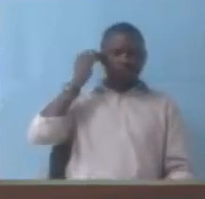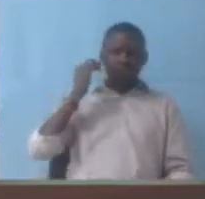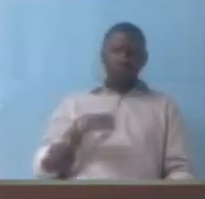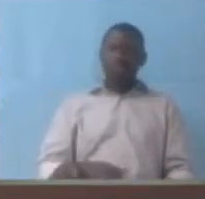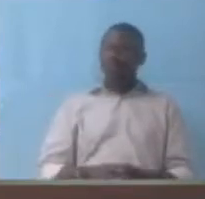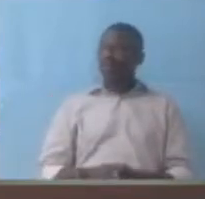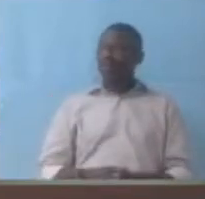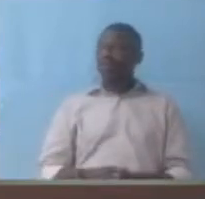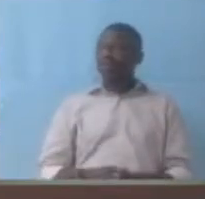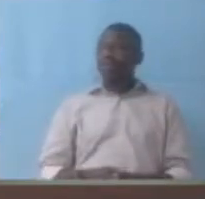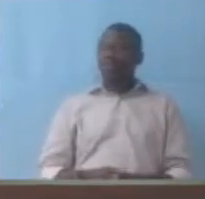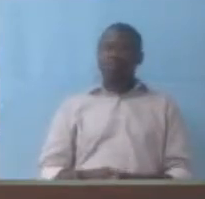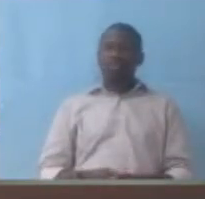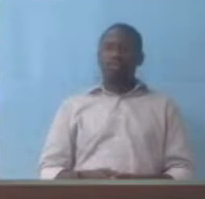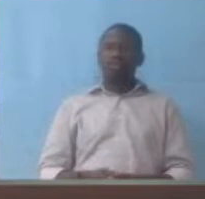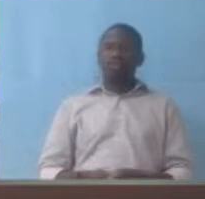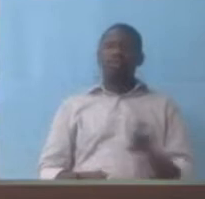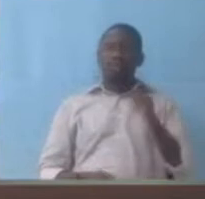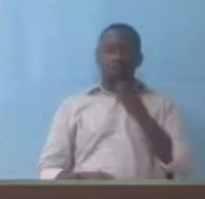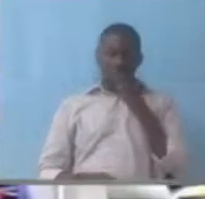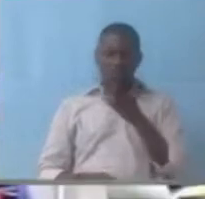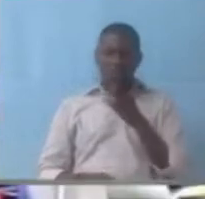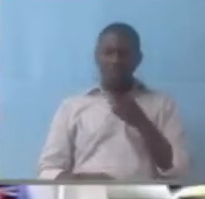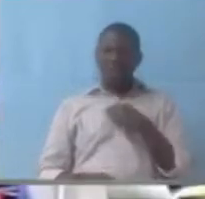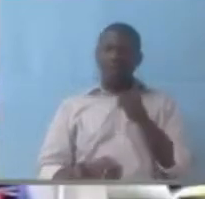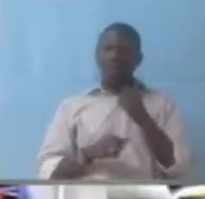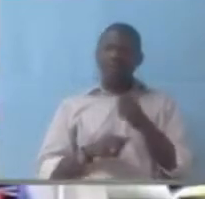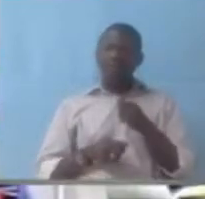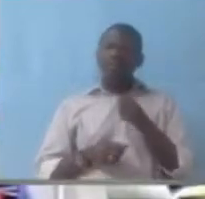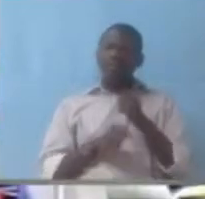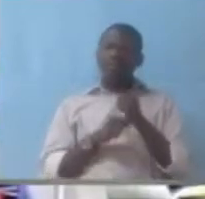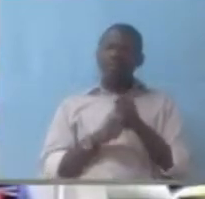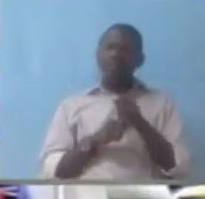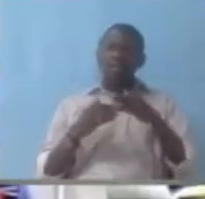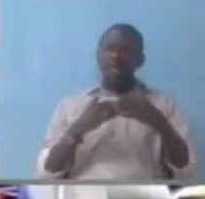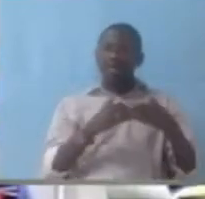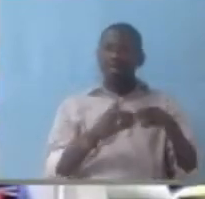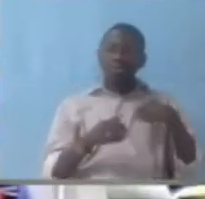What I was saying that it legitimized the actions of the government.